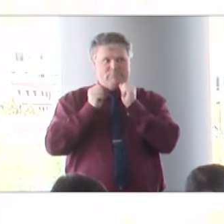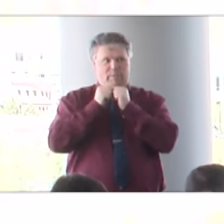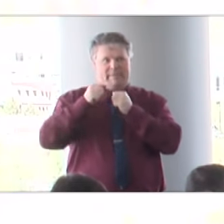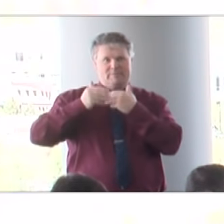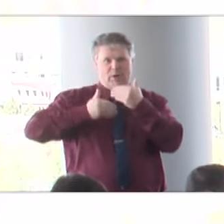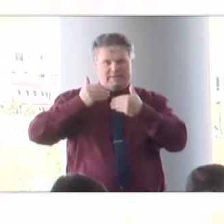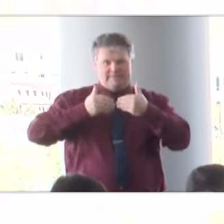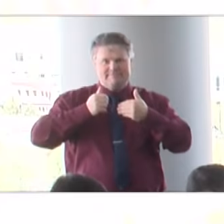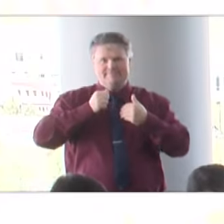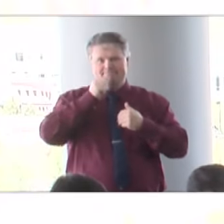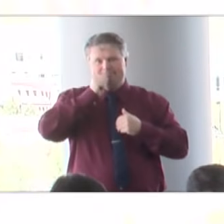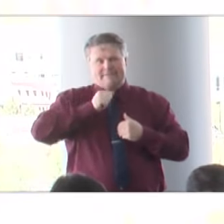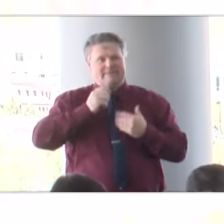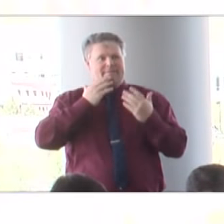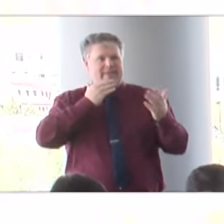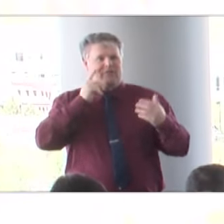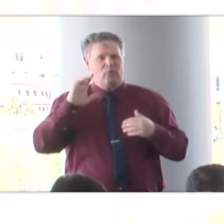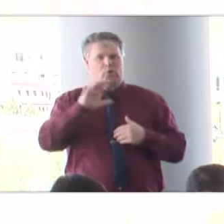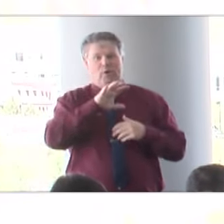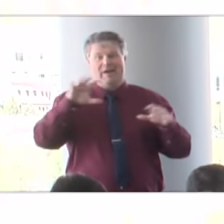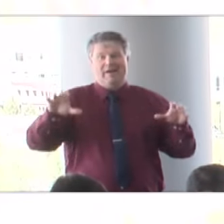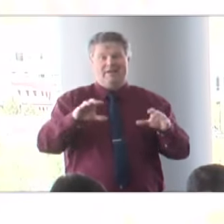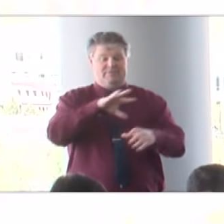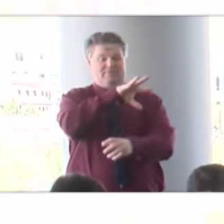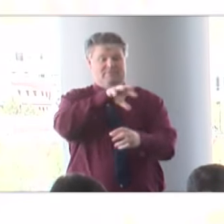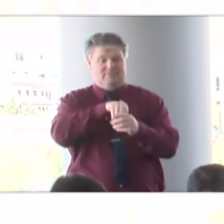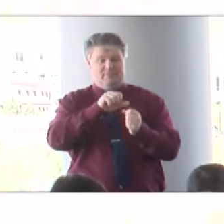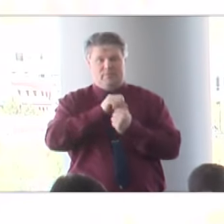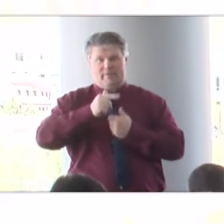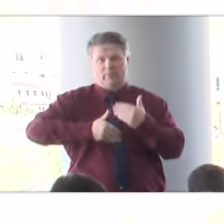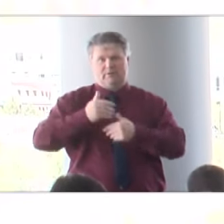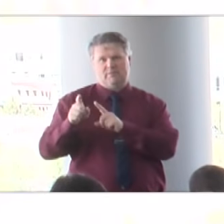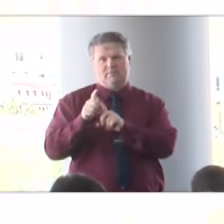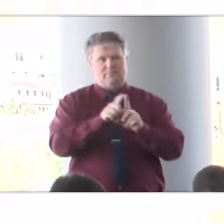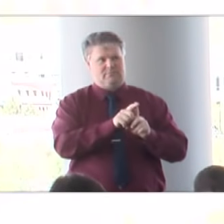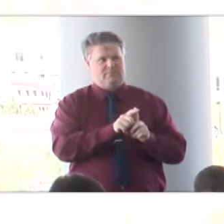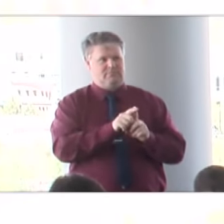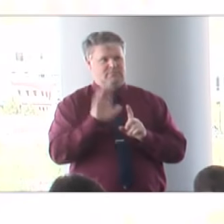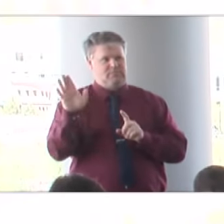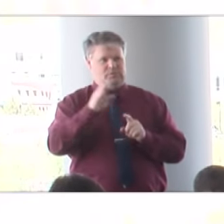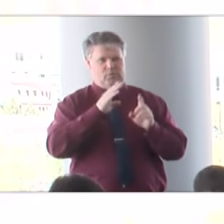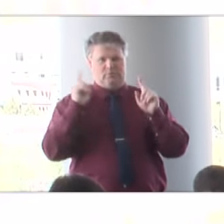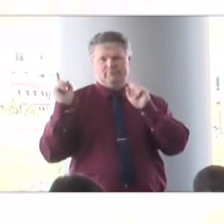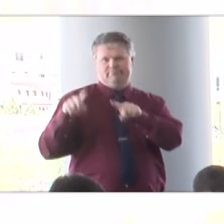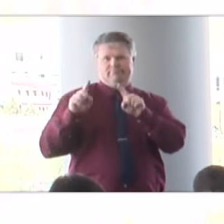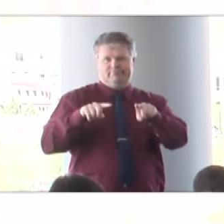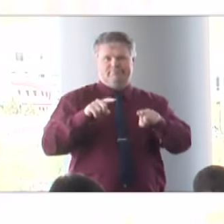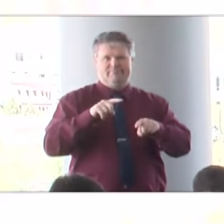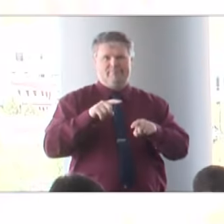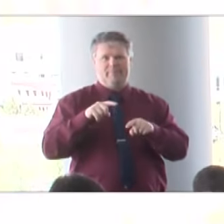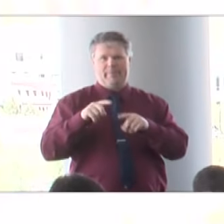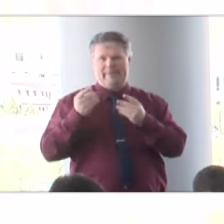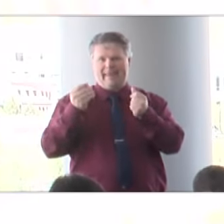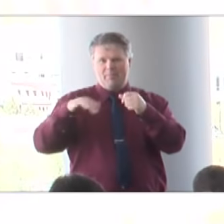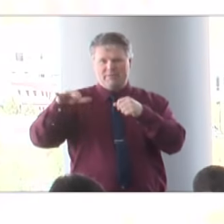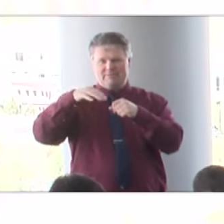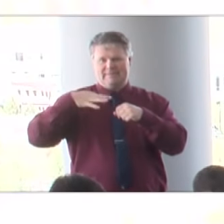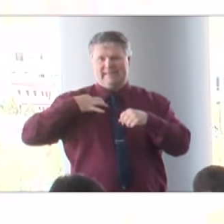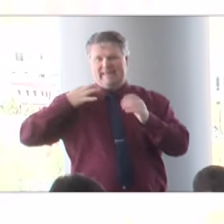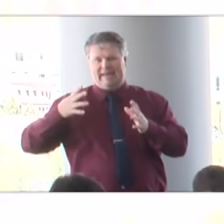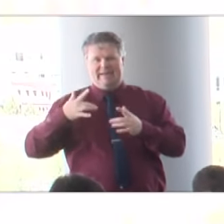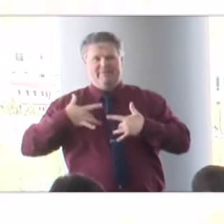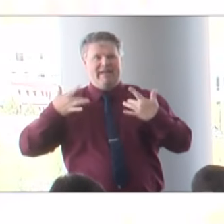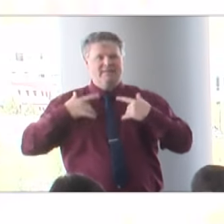more importantly, I want to thank you for your active participation in the process. Your attendance at the campus candidate events, the